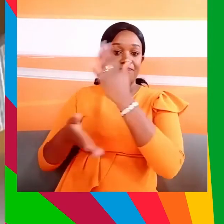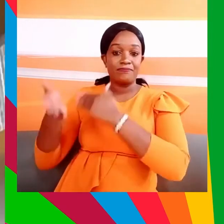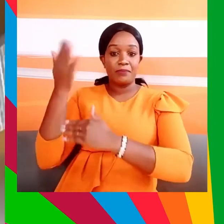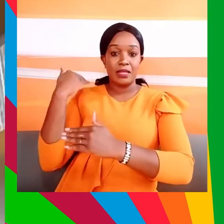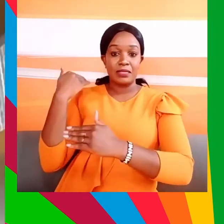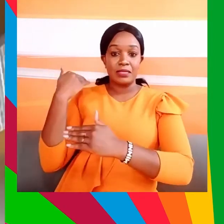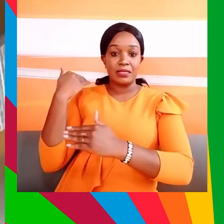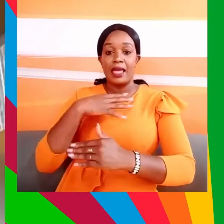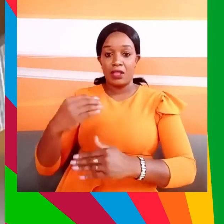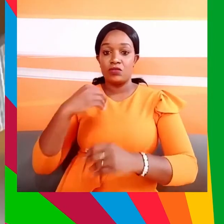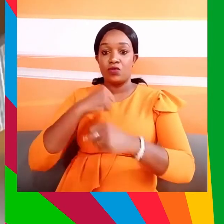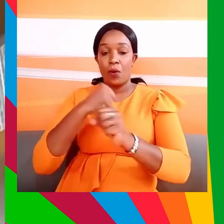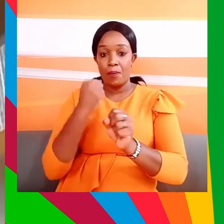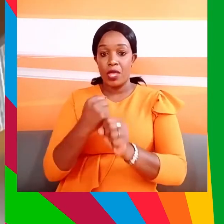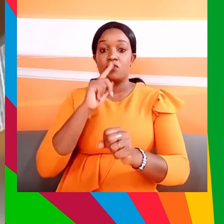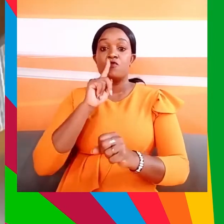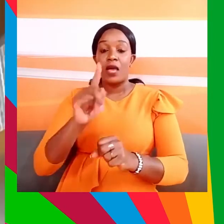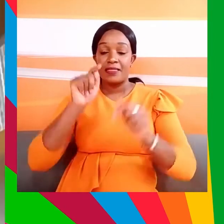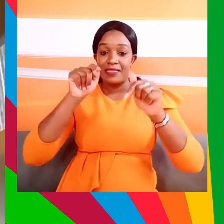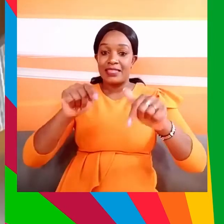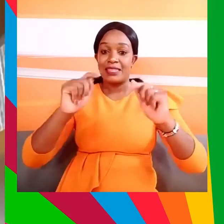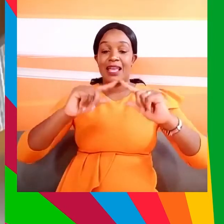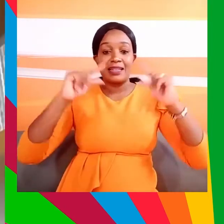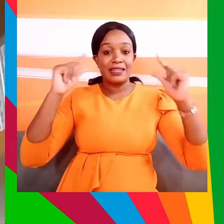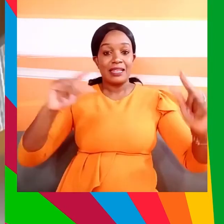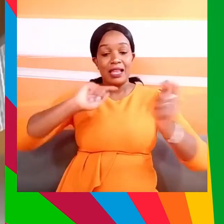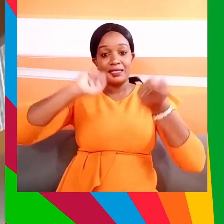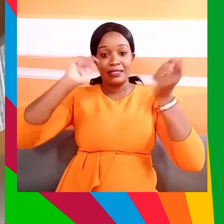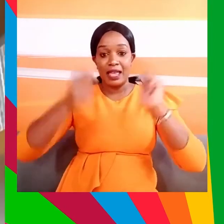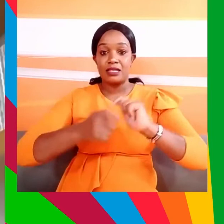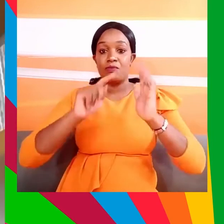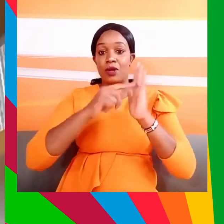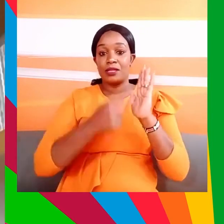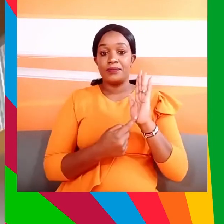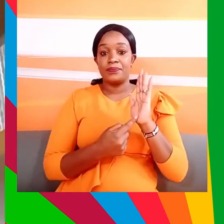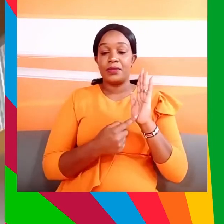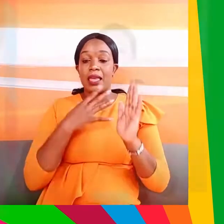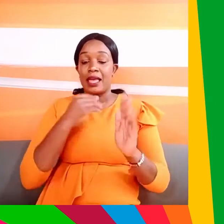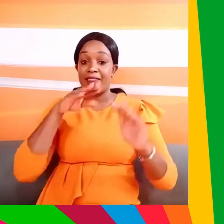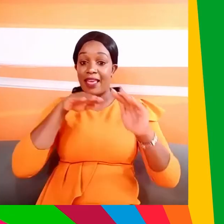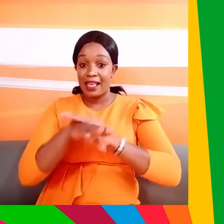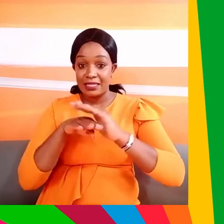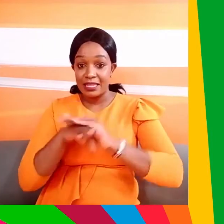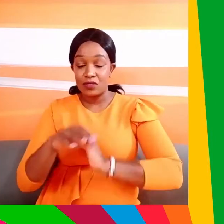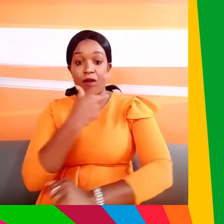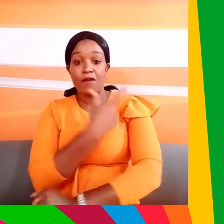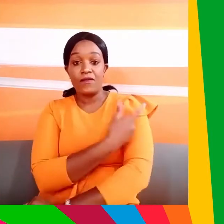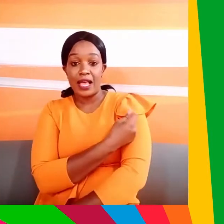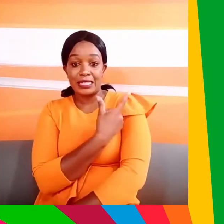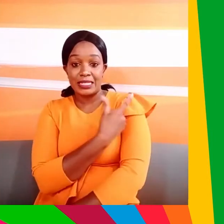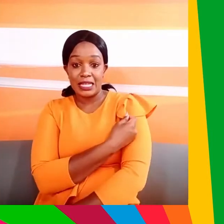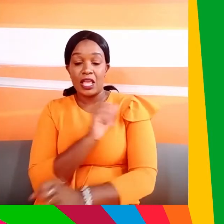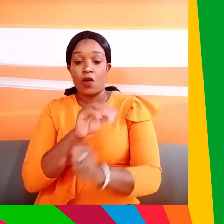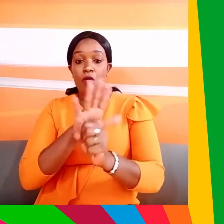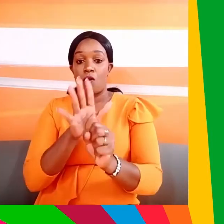is a turning point. I think a good place to start would be on access to vaccines. You know, this COVID vaccine is going to be such